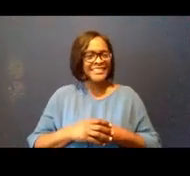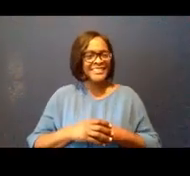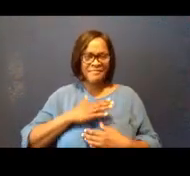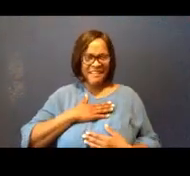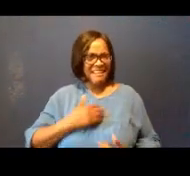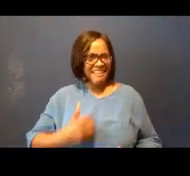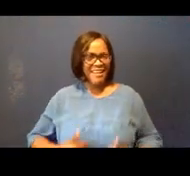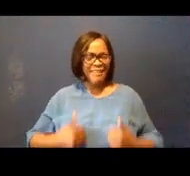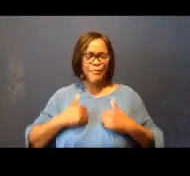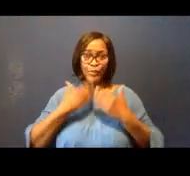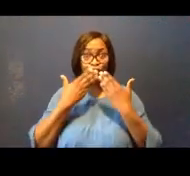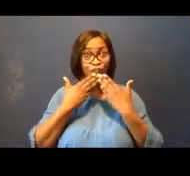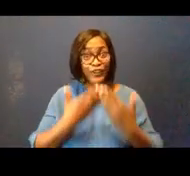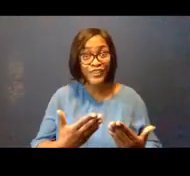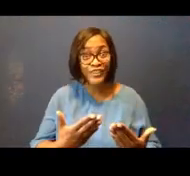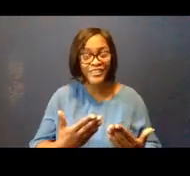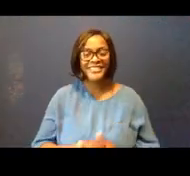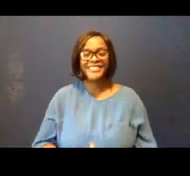I